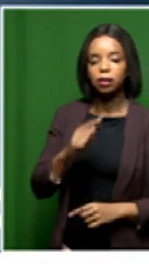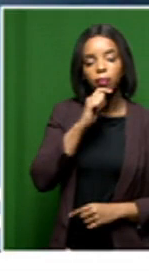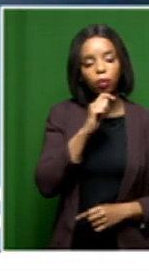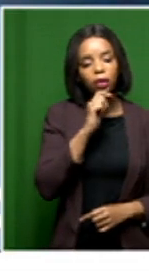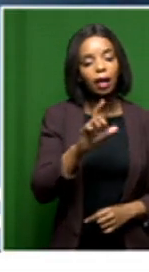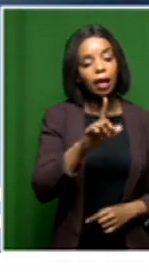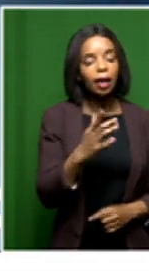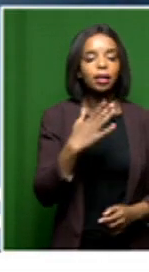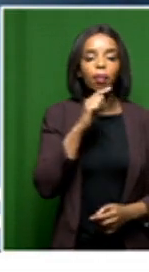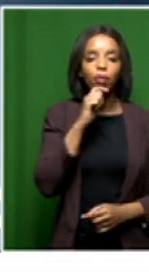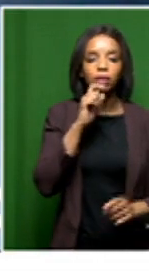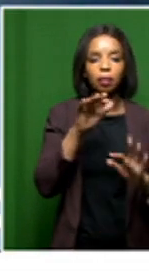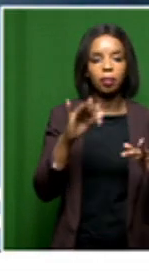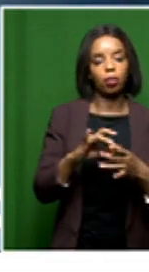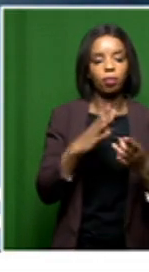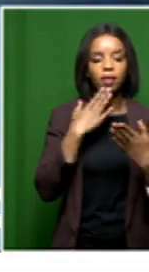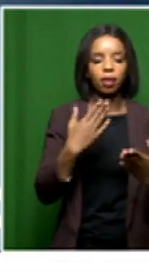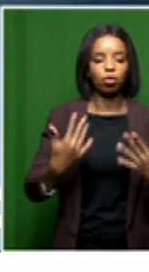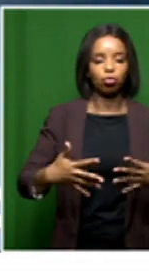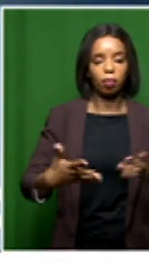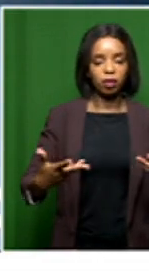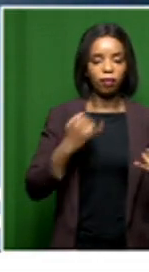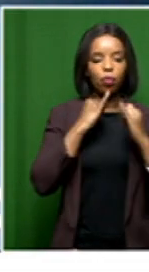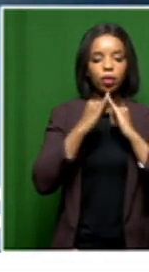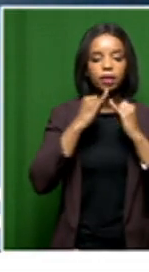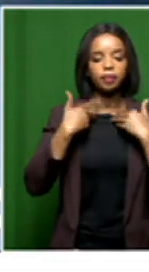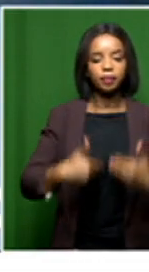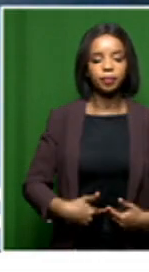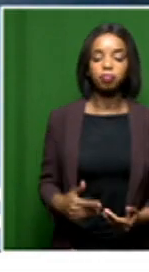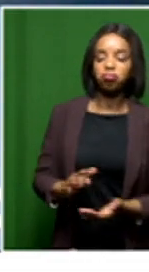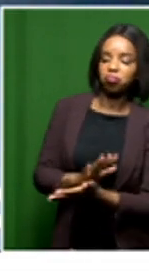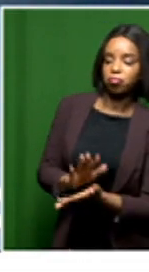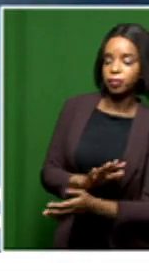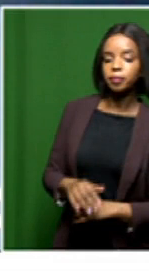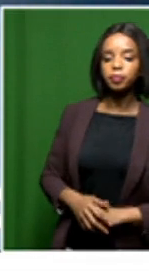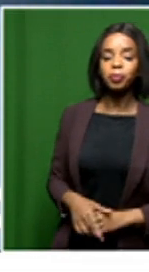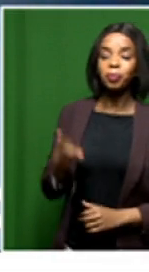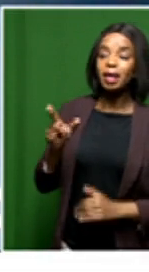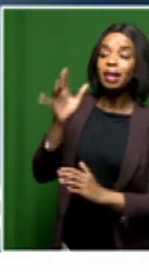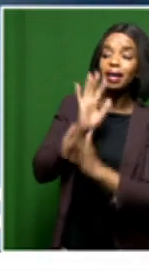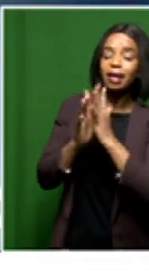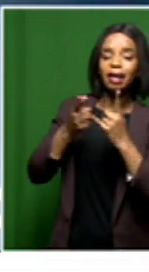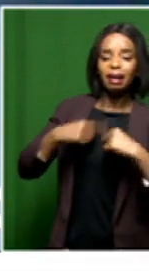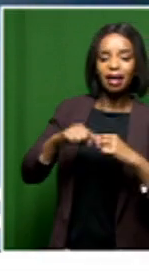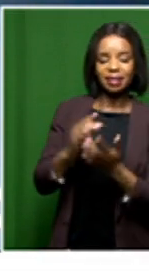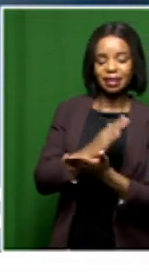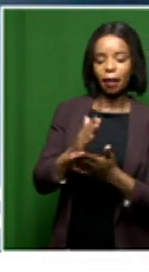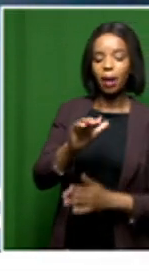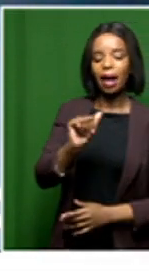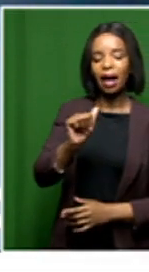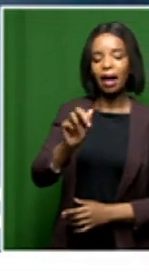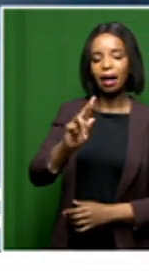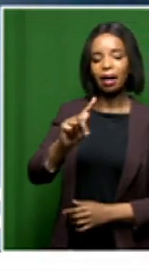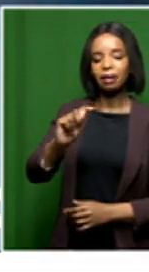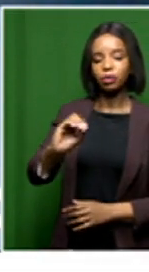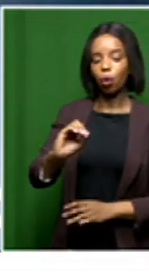Thank you so much for the time. It's a pleasure. So, all right, let's get into this. So, talk us through some of the AARTO Act provisions which